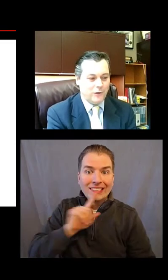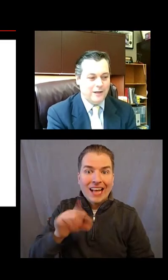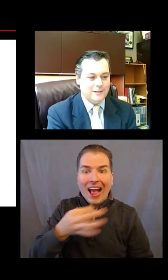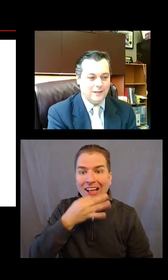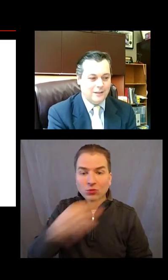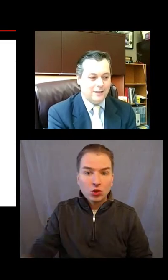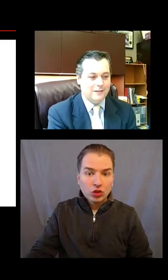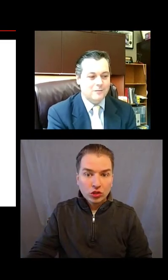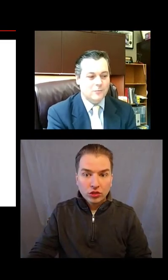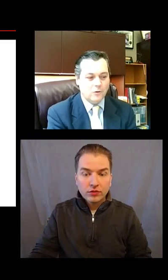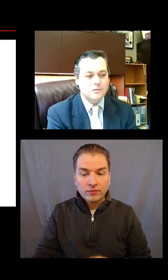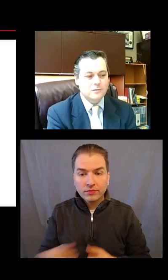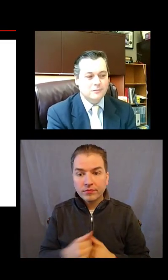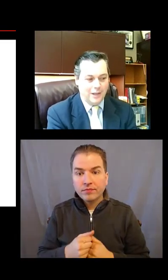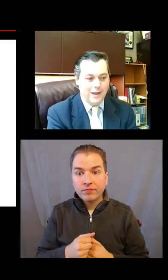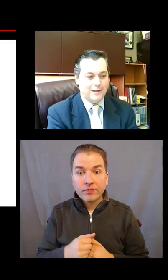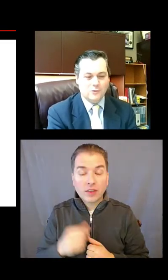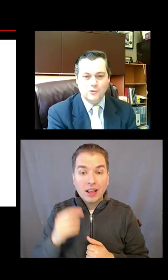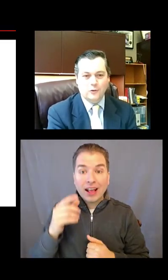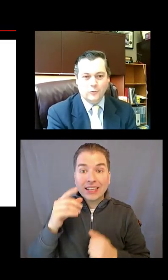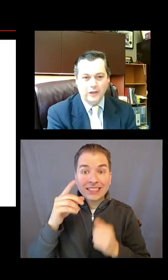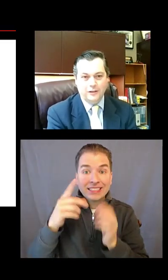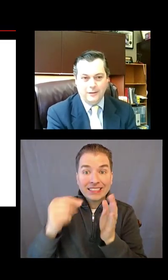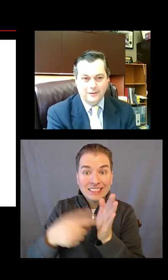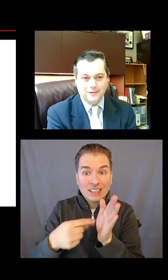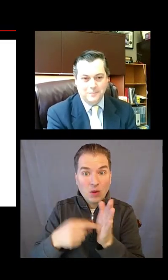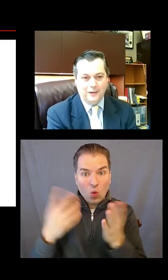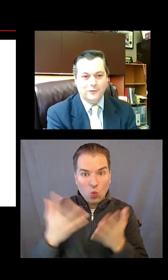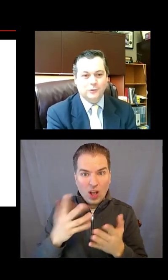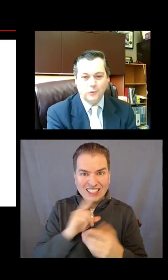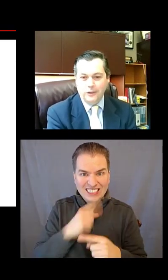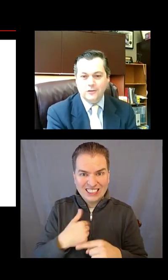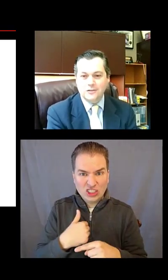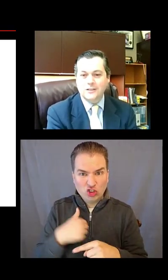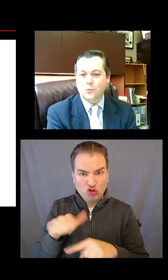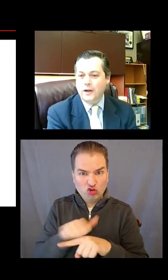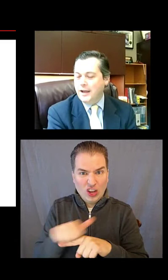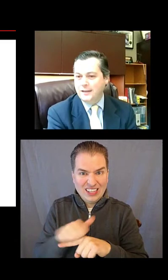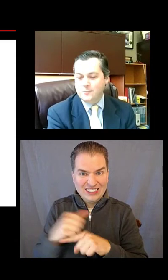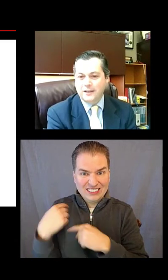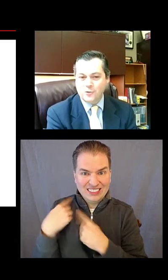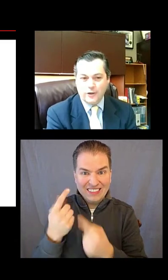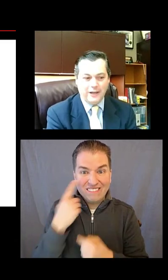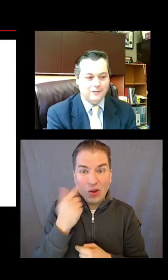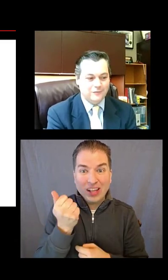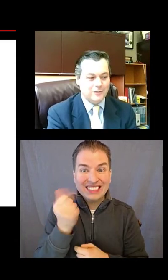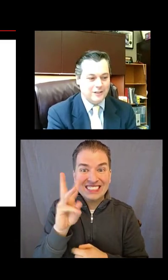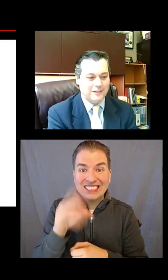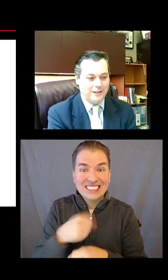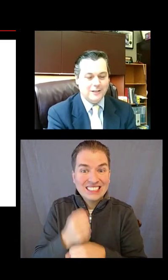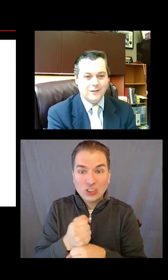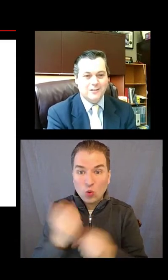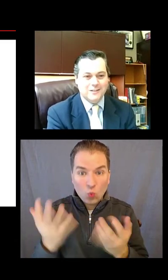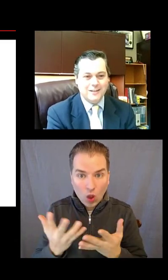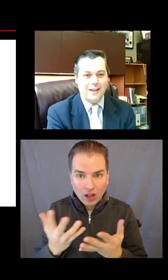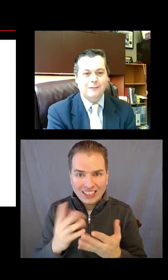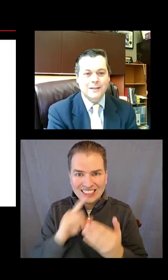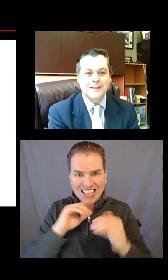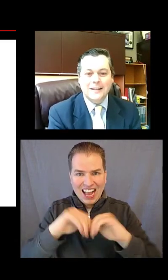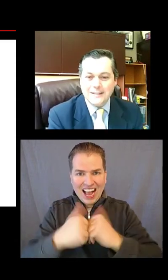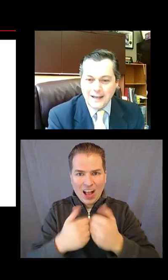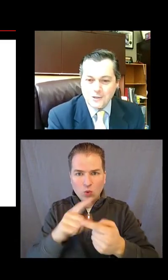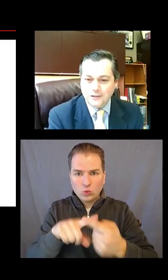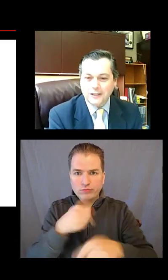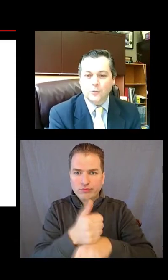most surprising thing that most clients don't realize about their lawyers is what I have been trained for 16 years to